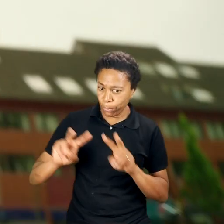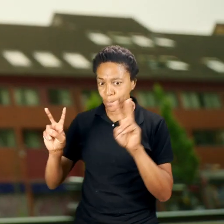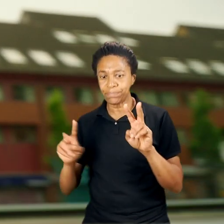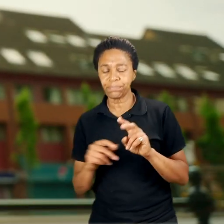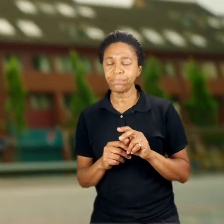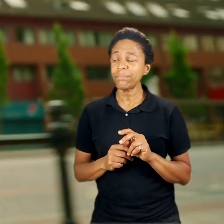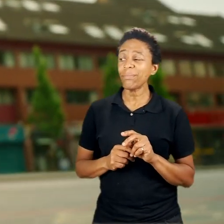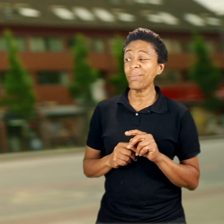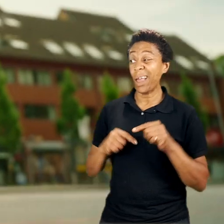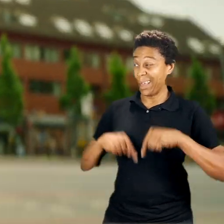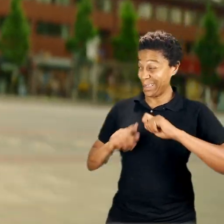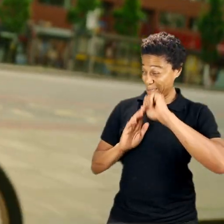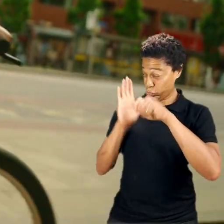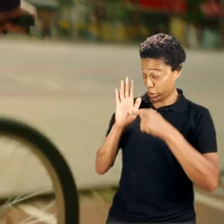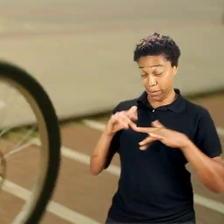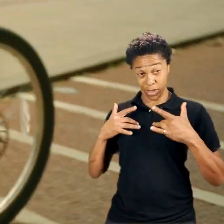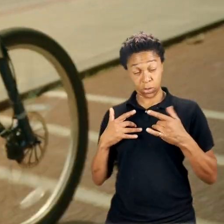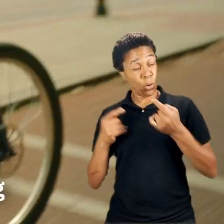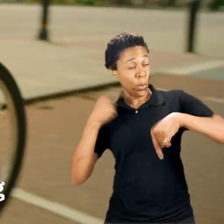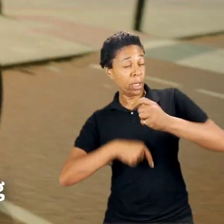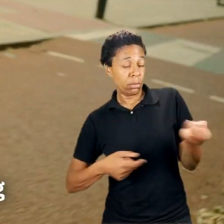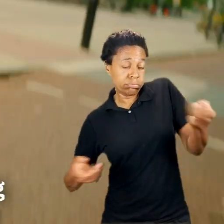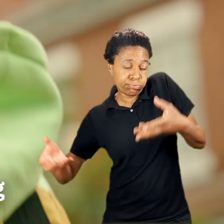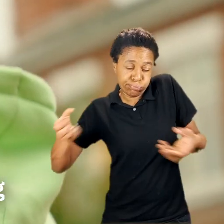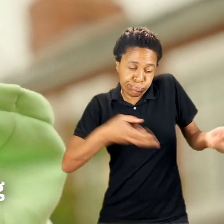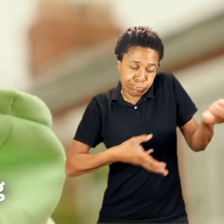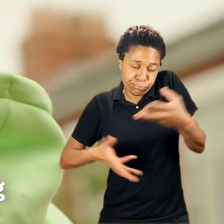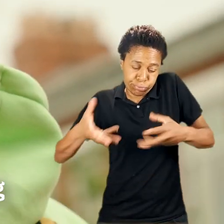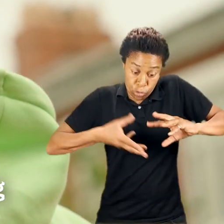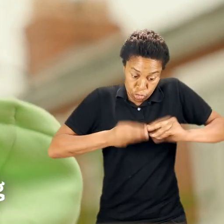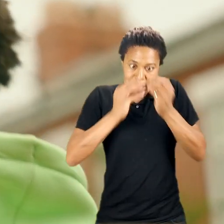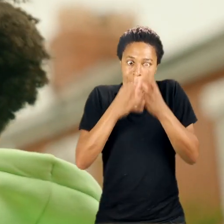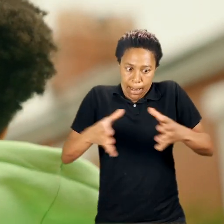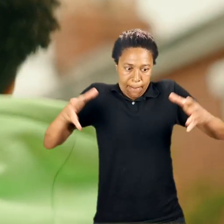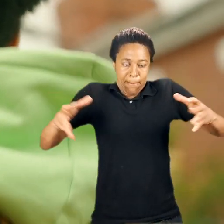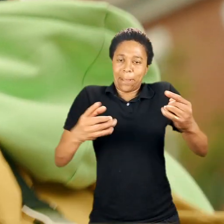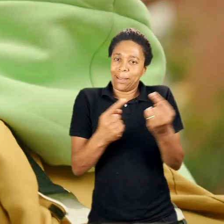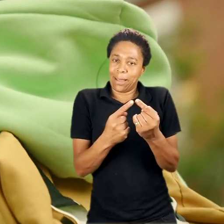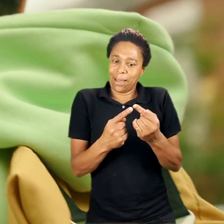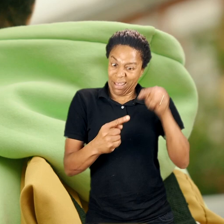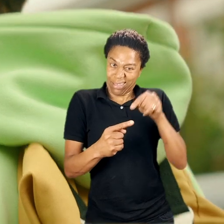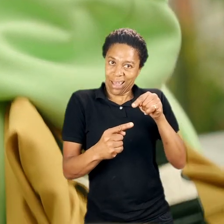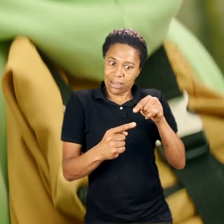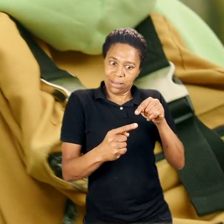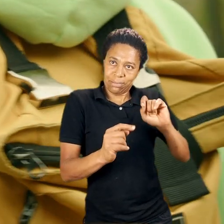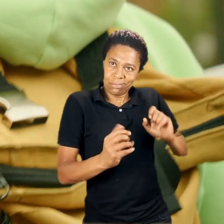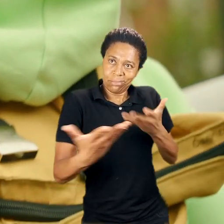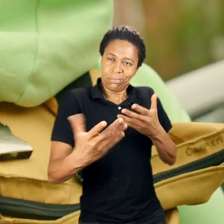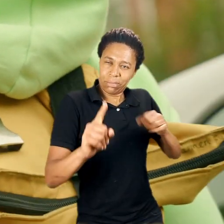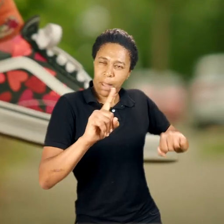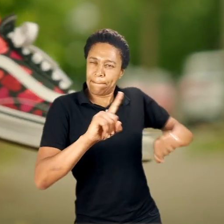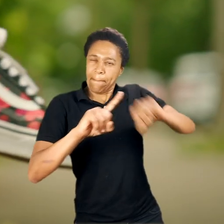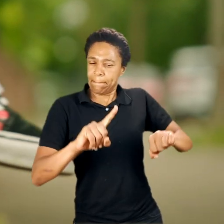spinning around what we're doing kind of feels like it's contributing to like a bigger thing and like actually making having an impact